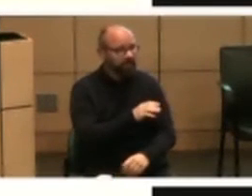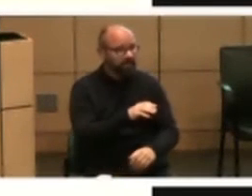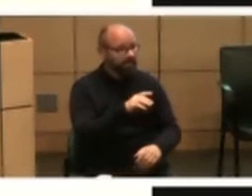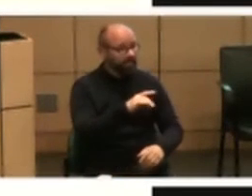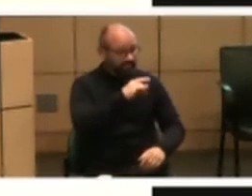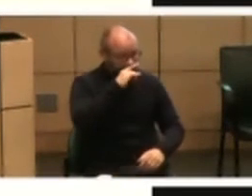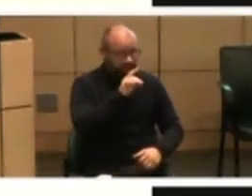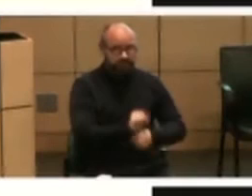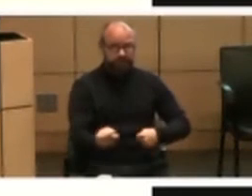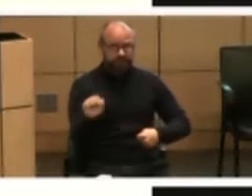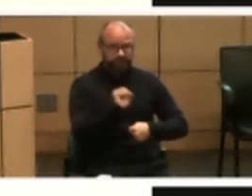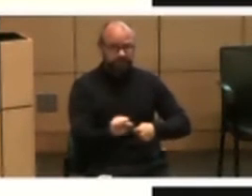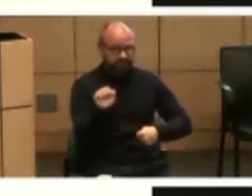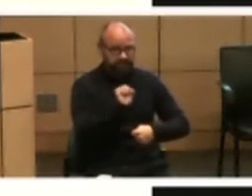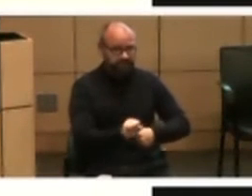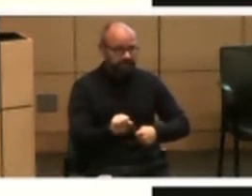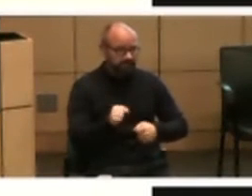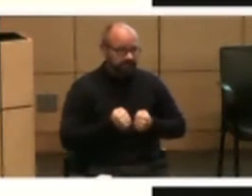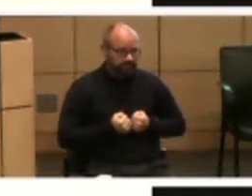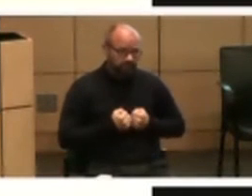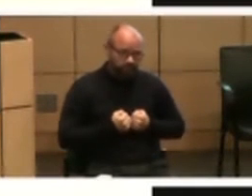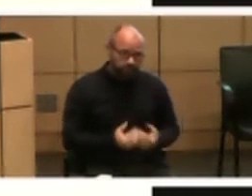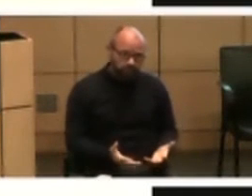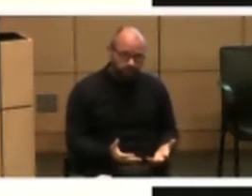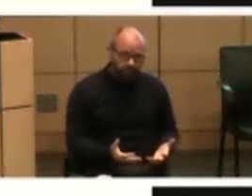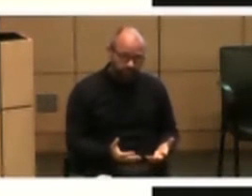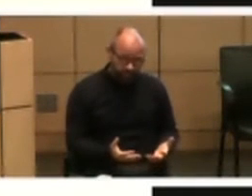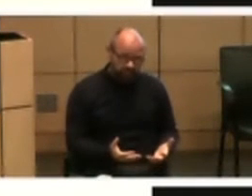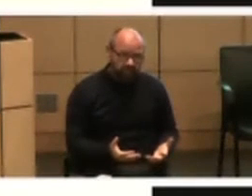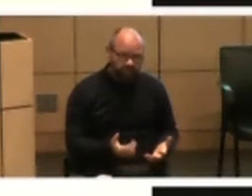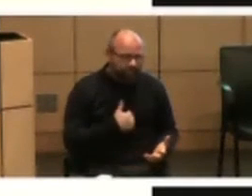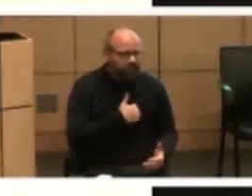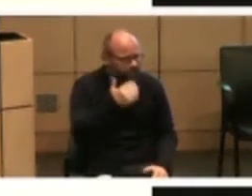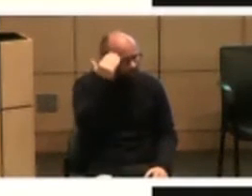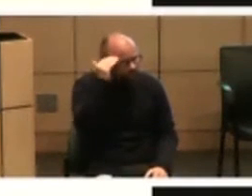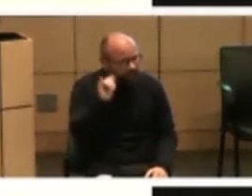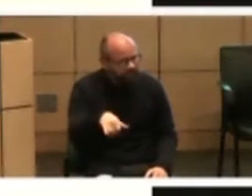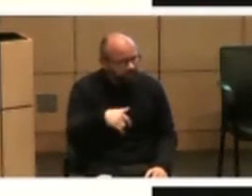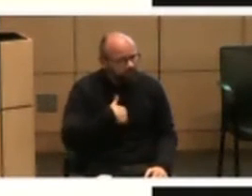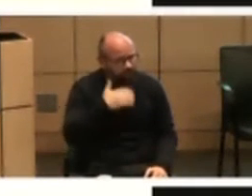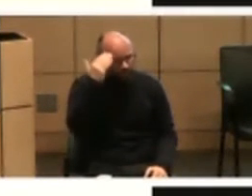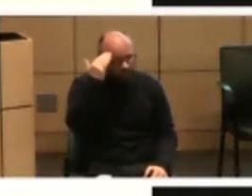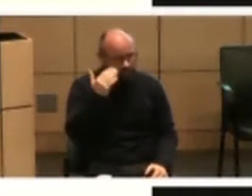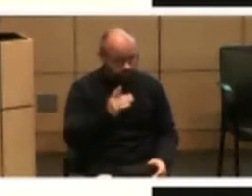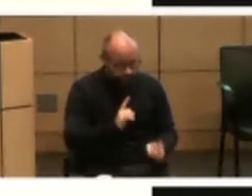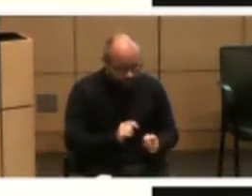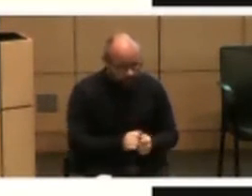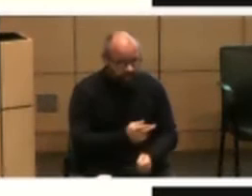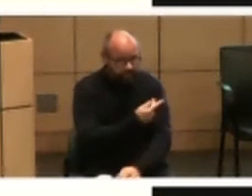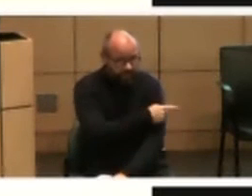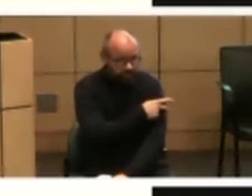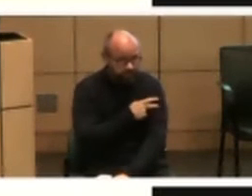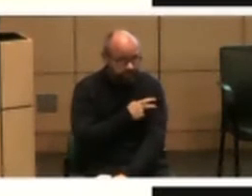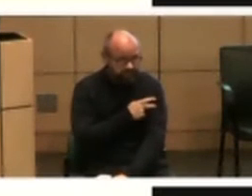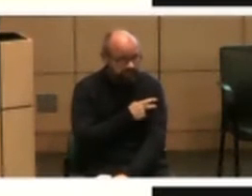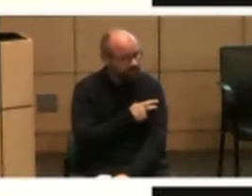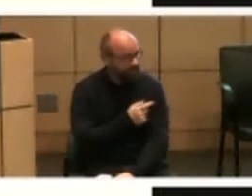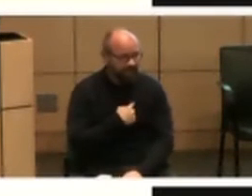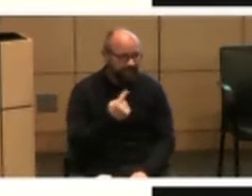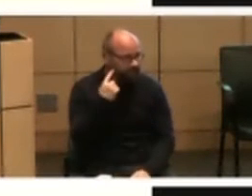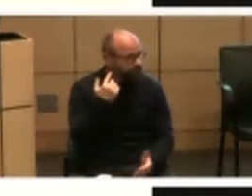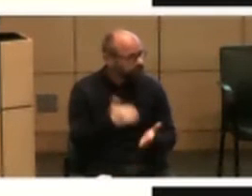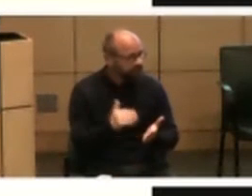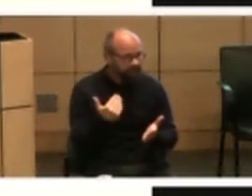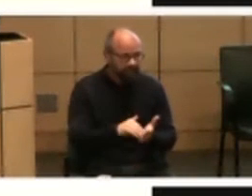know just from talking to our patients, at least, it wasn't uncommon when I worked clinically to hear patients